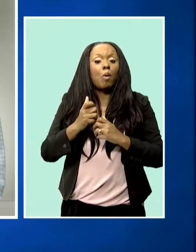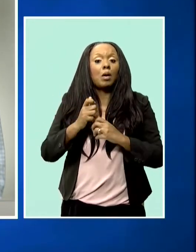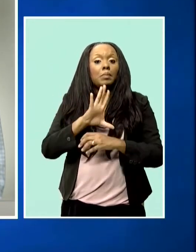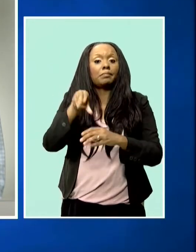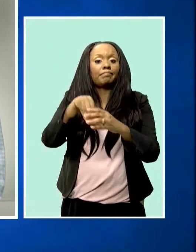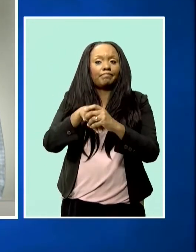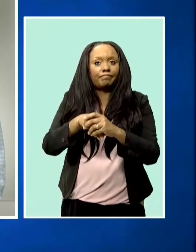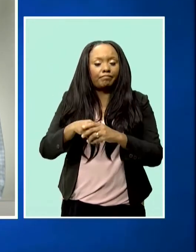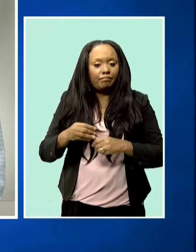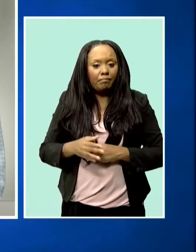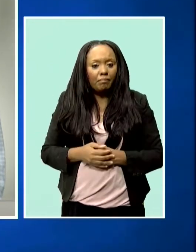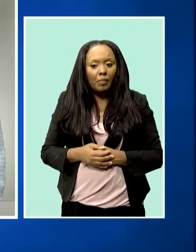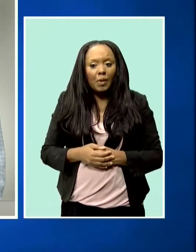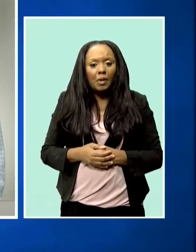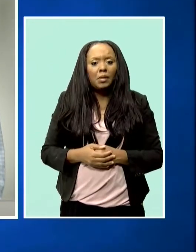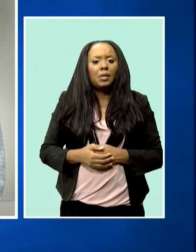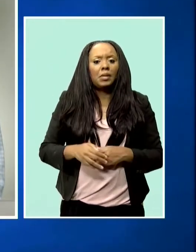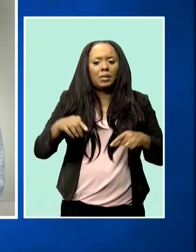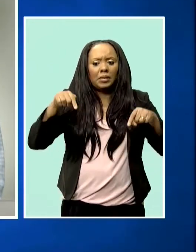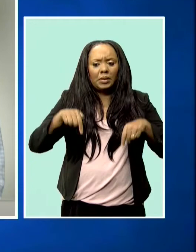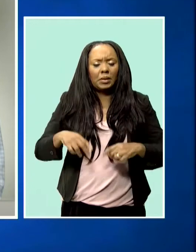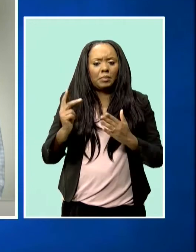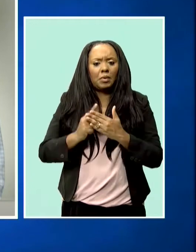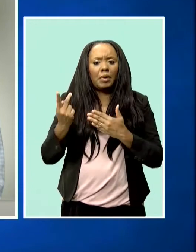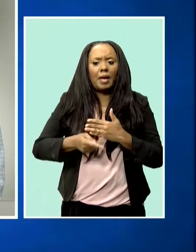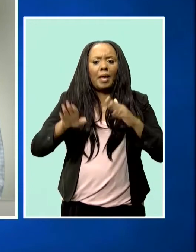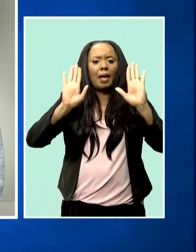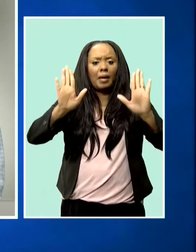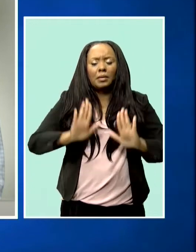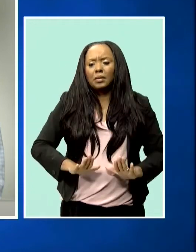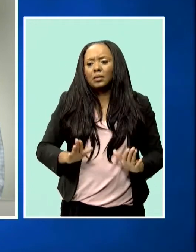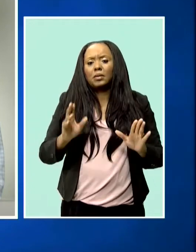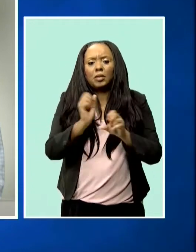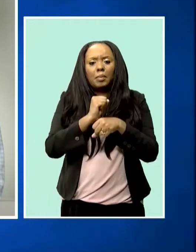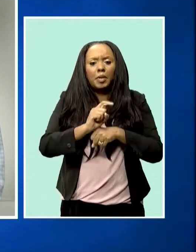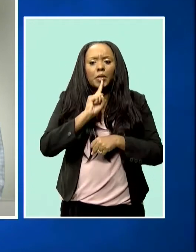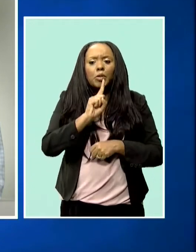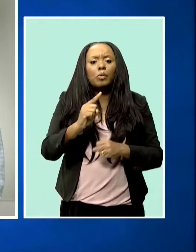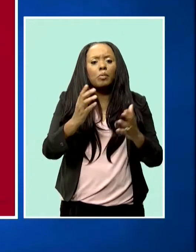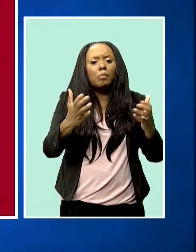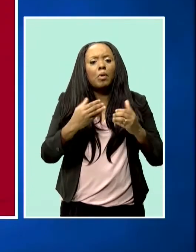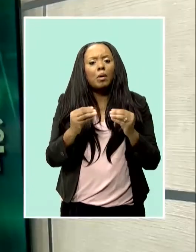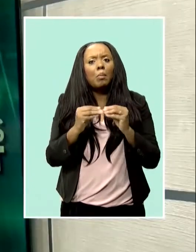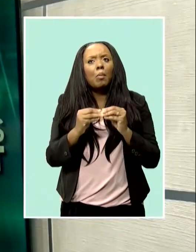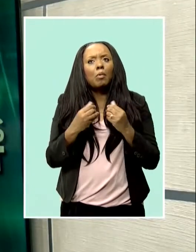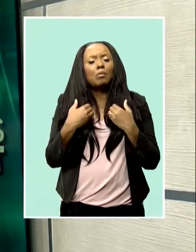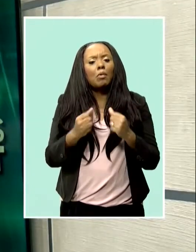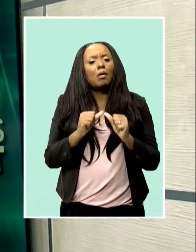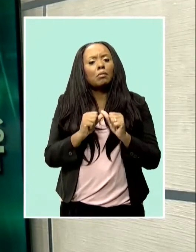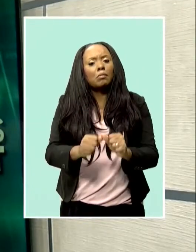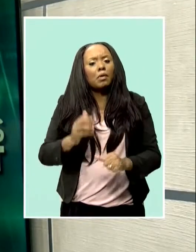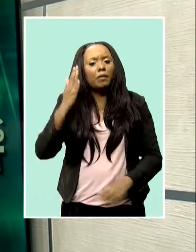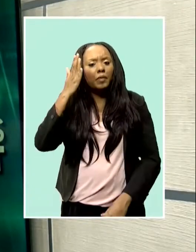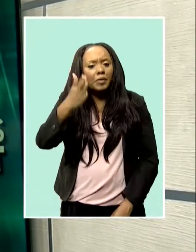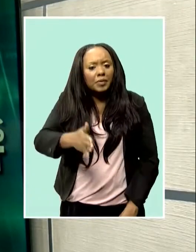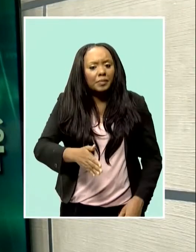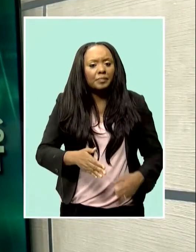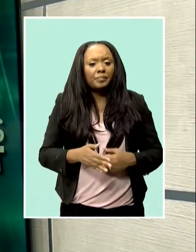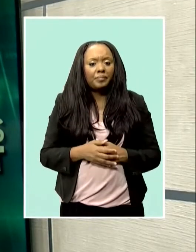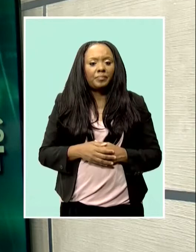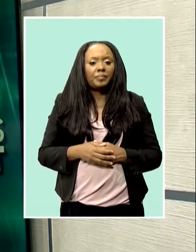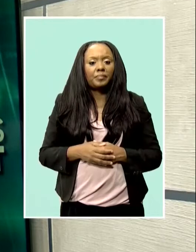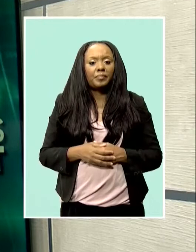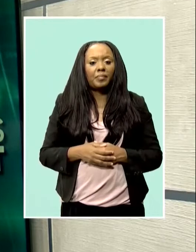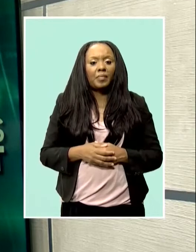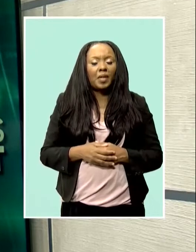conversion transaction is an excellent example of our contribution to creating a more sustainable future. Executive Officer Colette